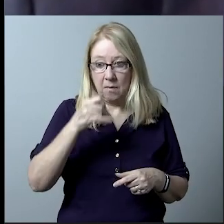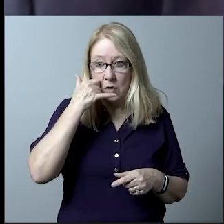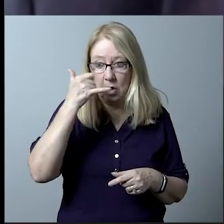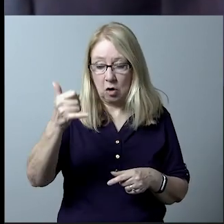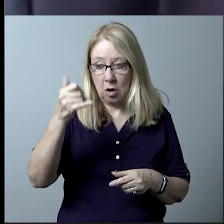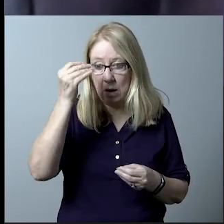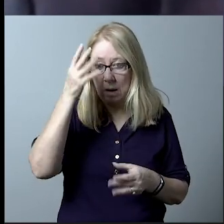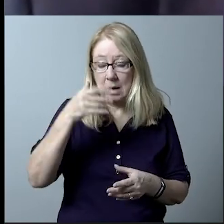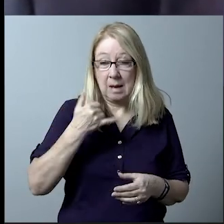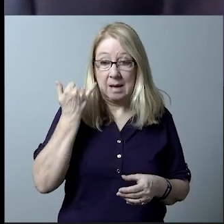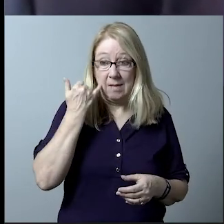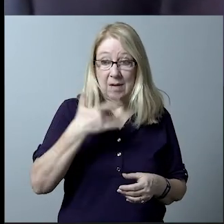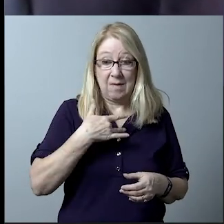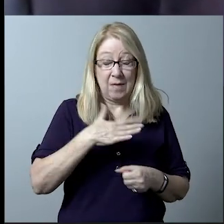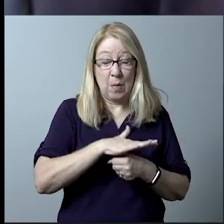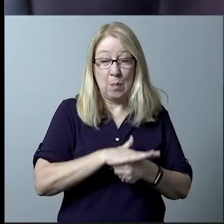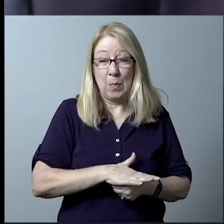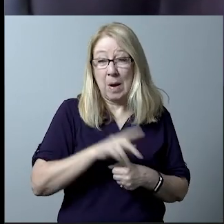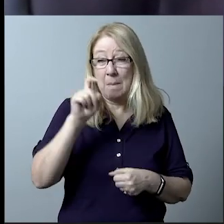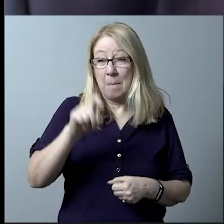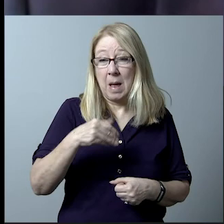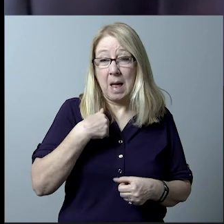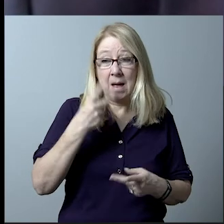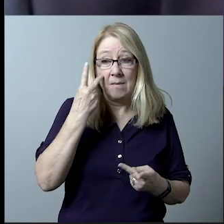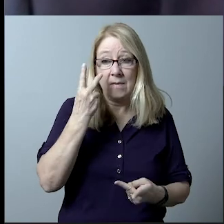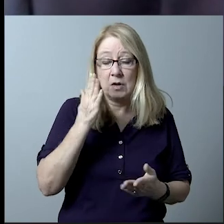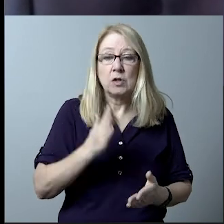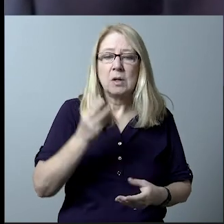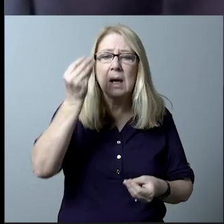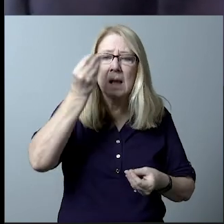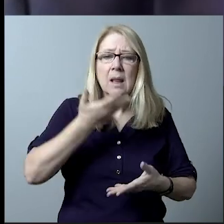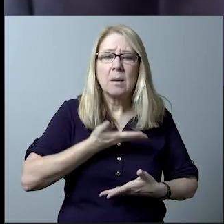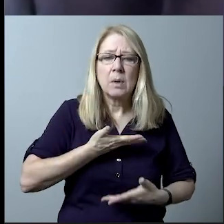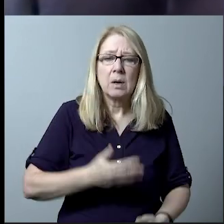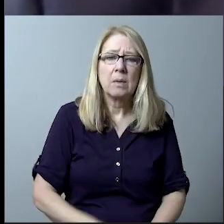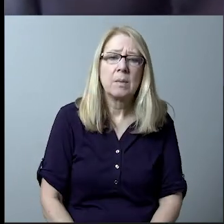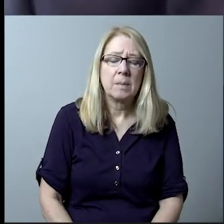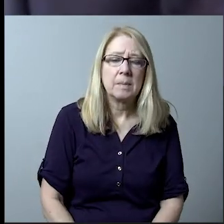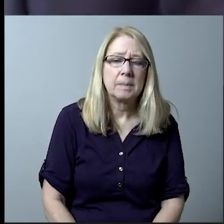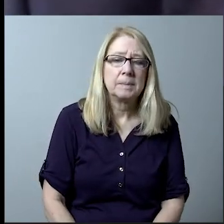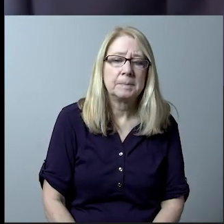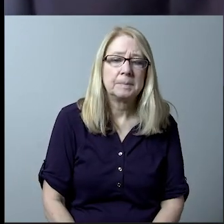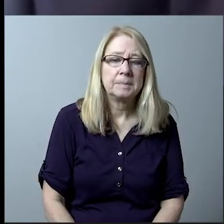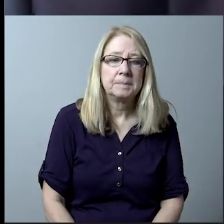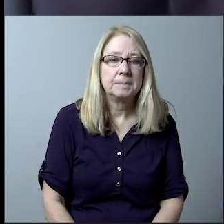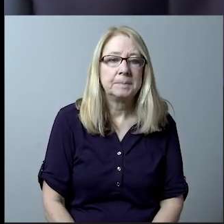when we need to. So if anybody's feeling the pressure to bring visitors in, let us know.